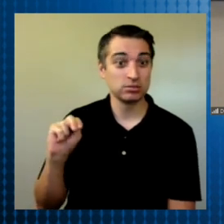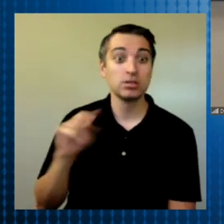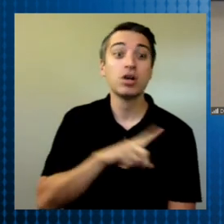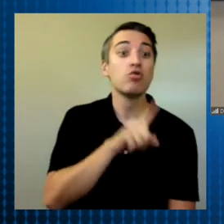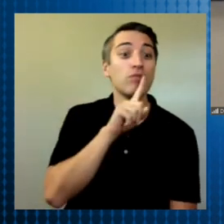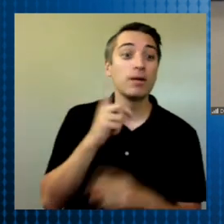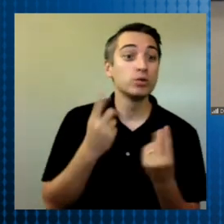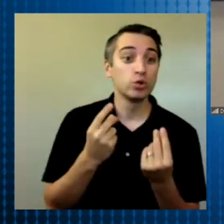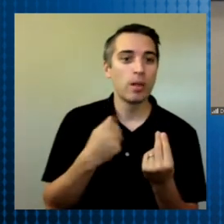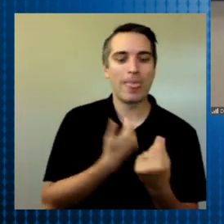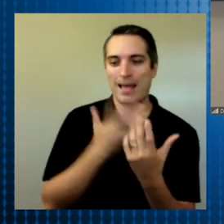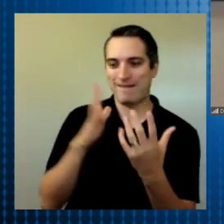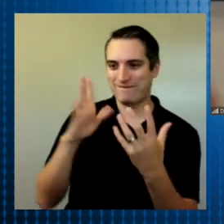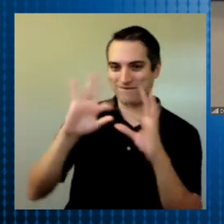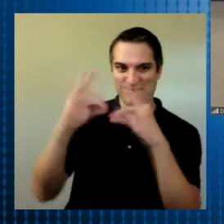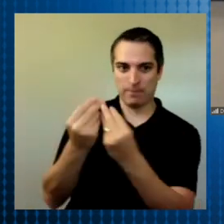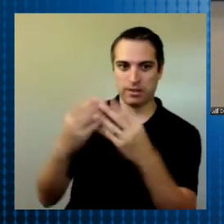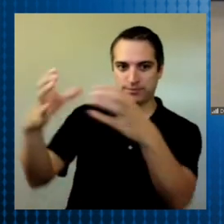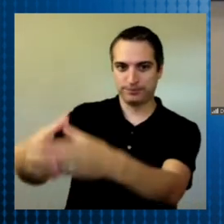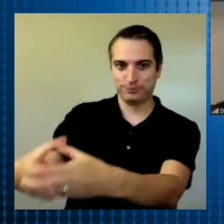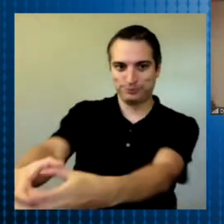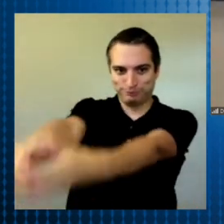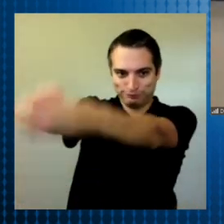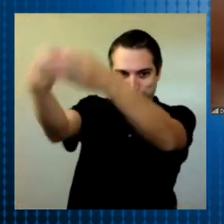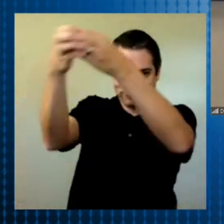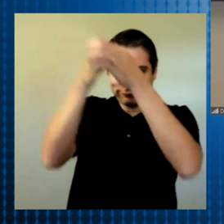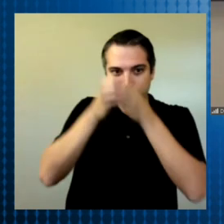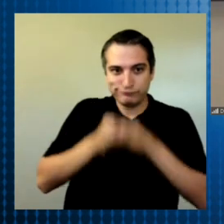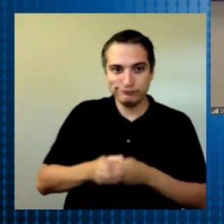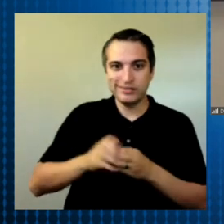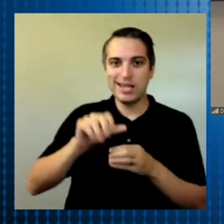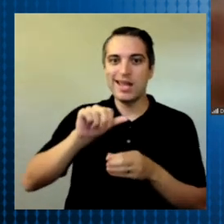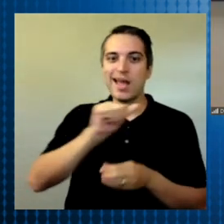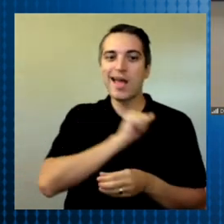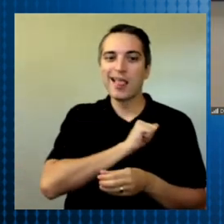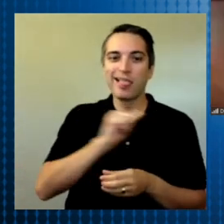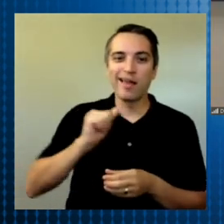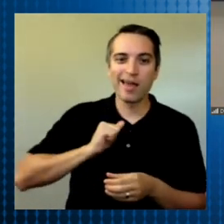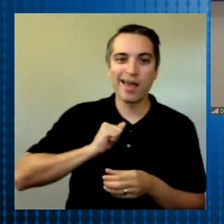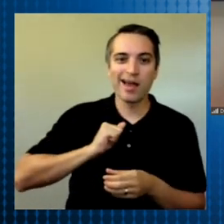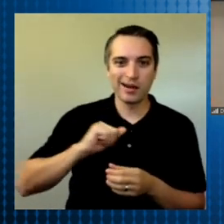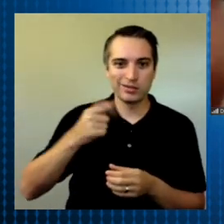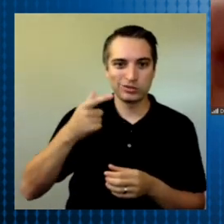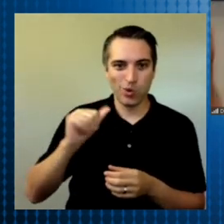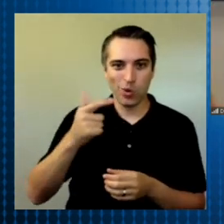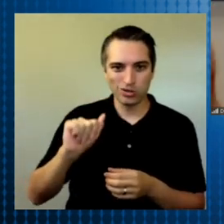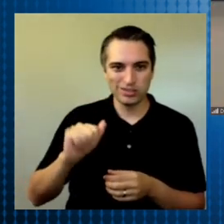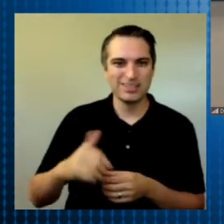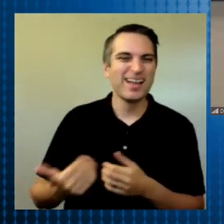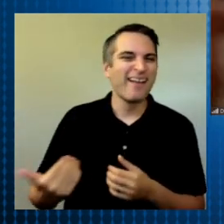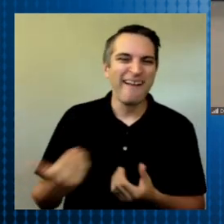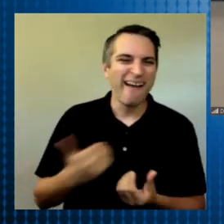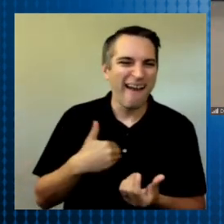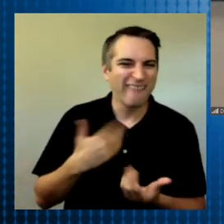Georgia, and had him on this typical teenage talent shows like we used to have at Burston and Northern and Stewart.